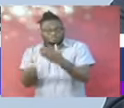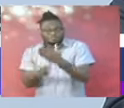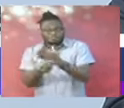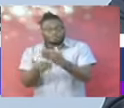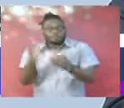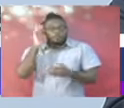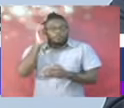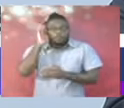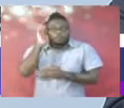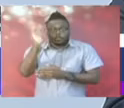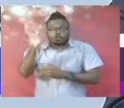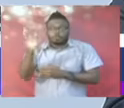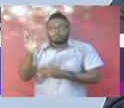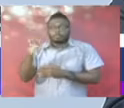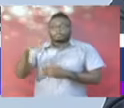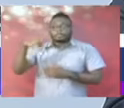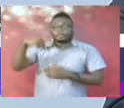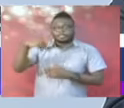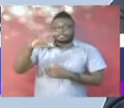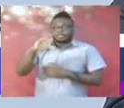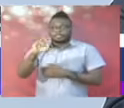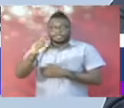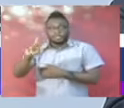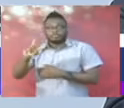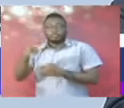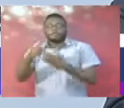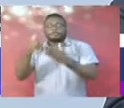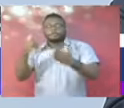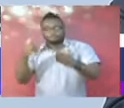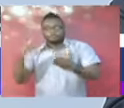entering and at day 3 and 5 to give us that